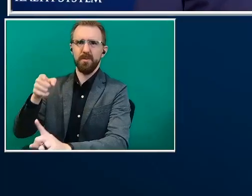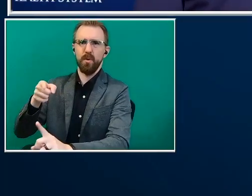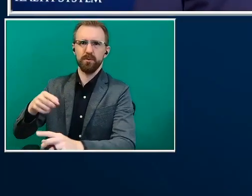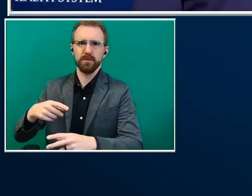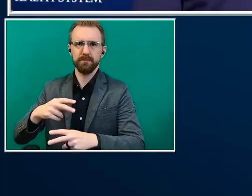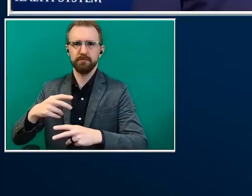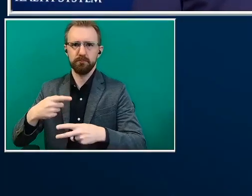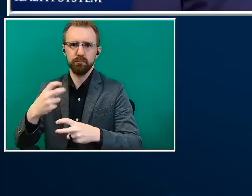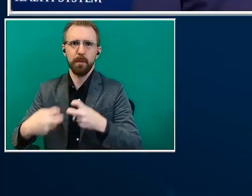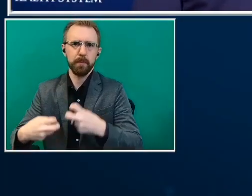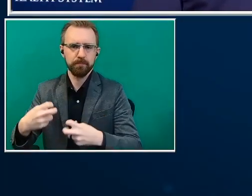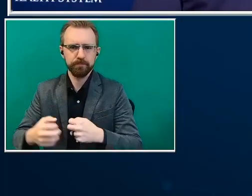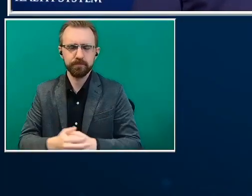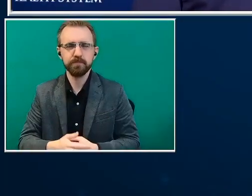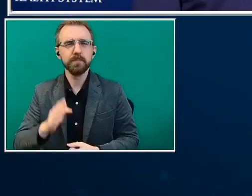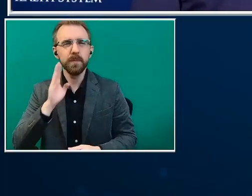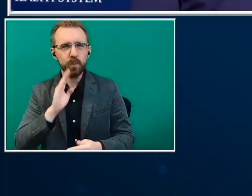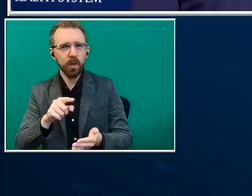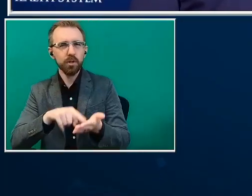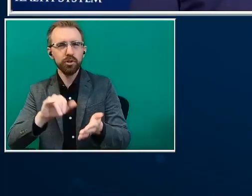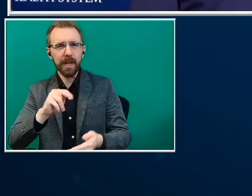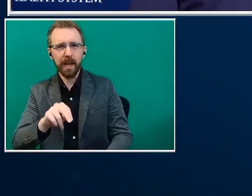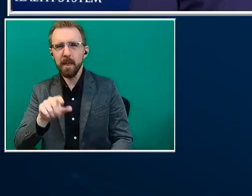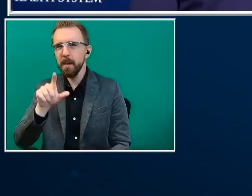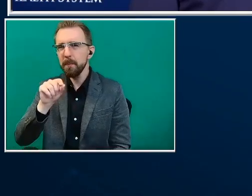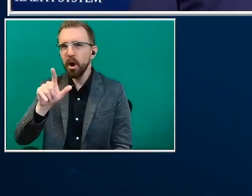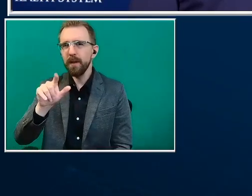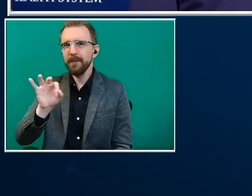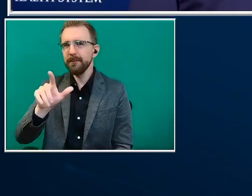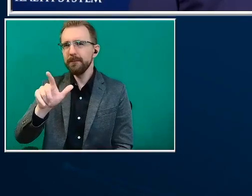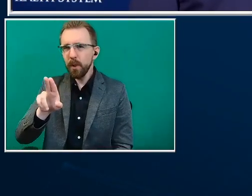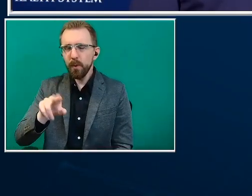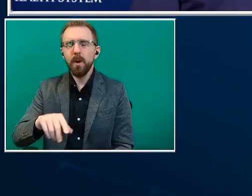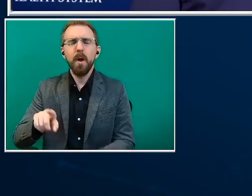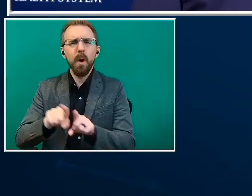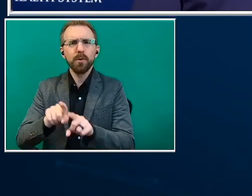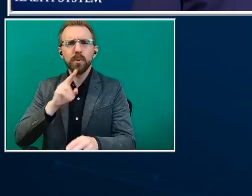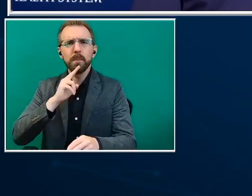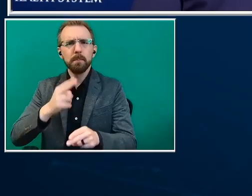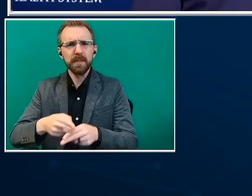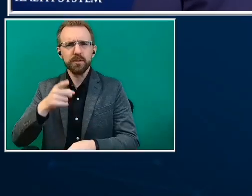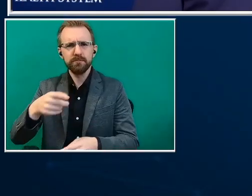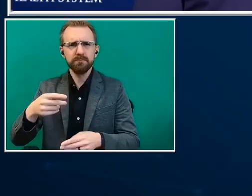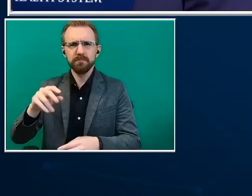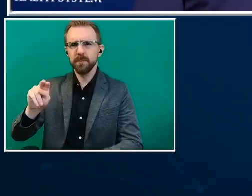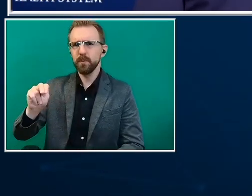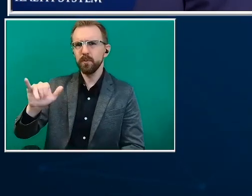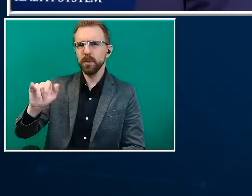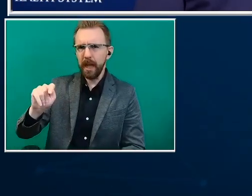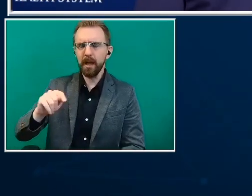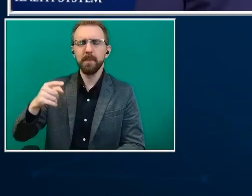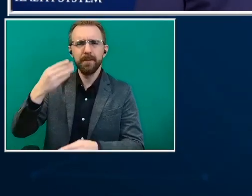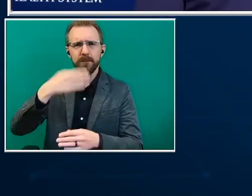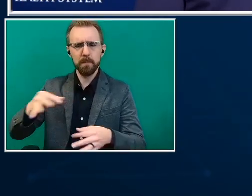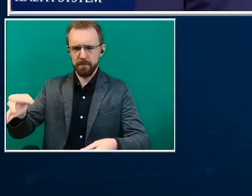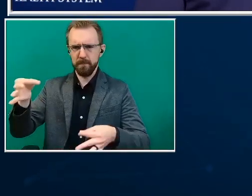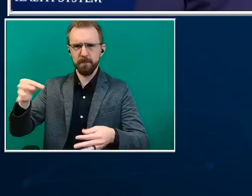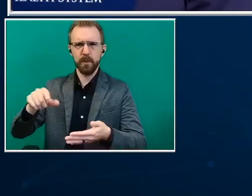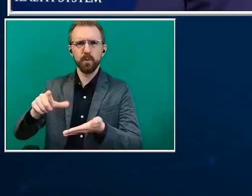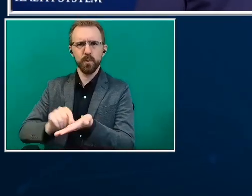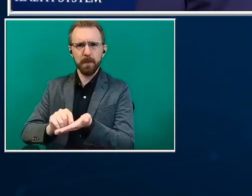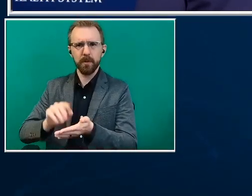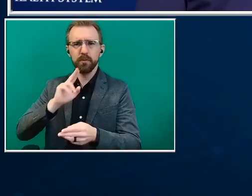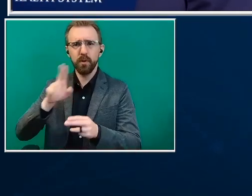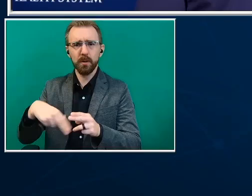in later a little bit bird flu case here in Missouri. And also, just to mention, New York Times front page this morning was talking about the rise in mycoplasma